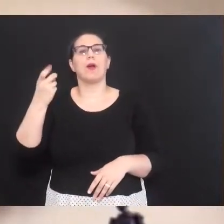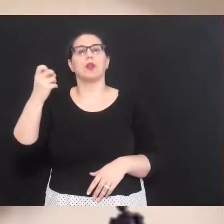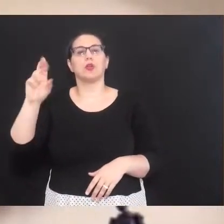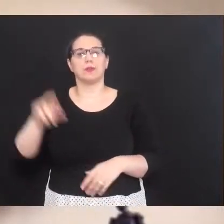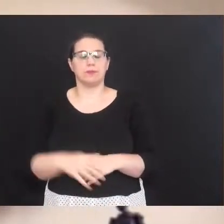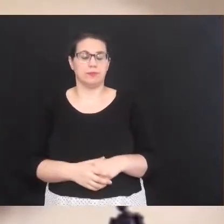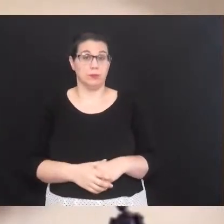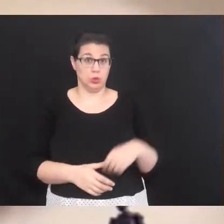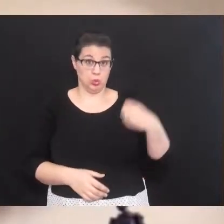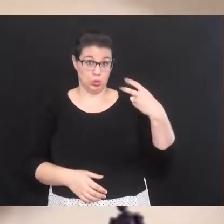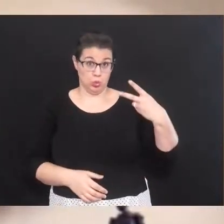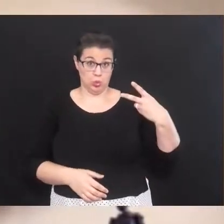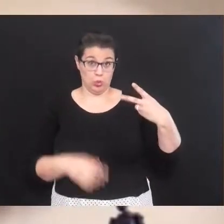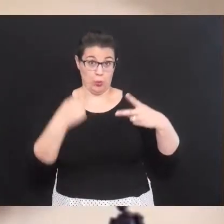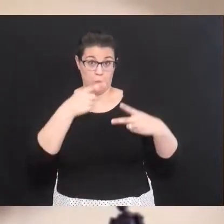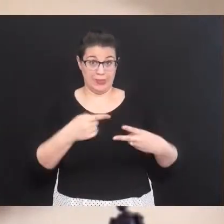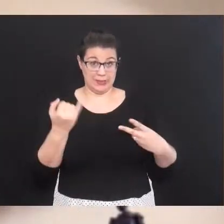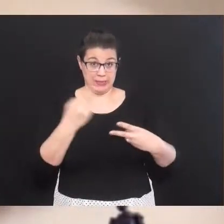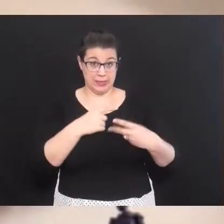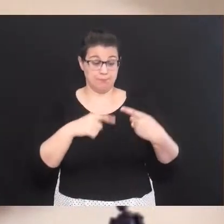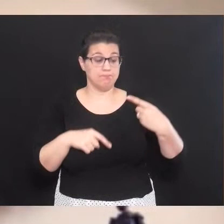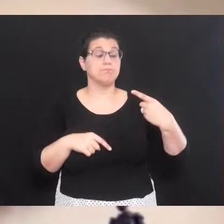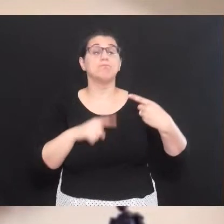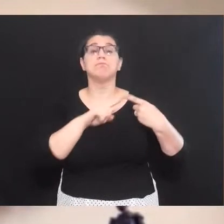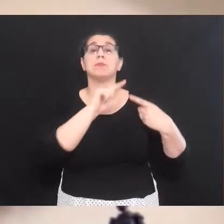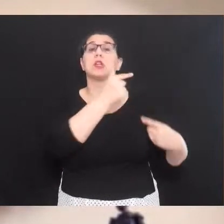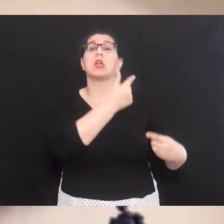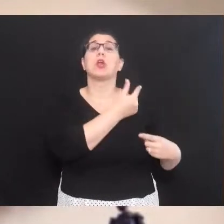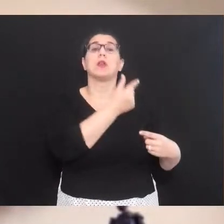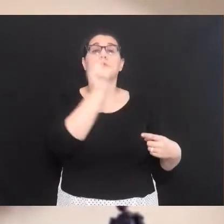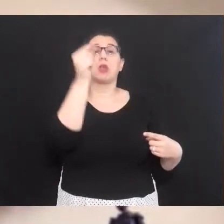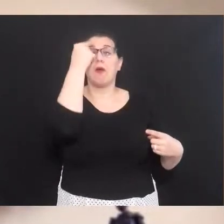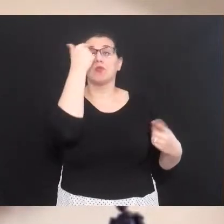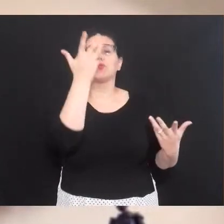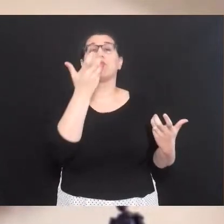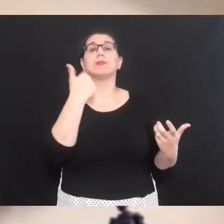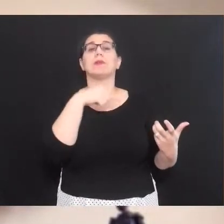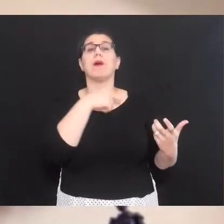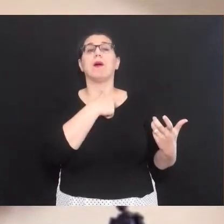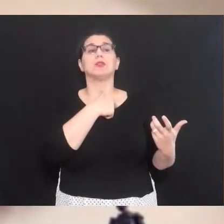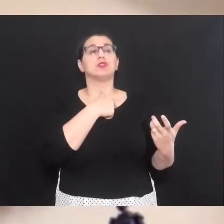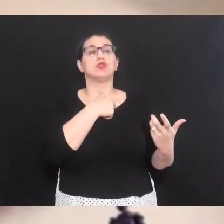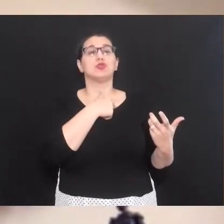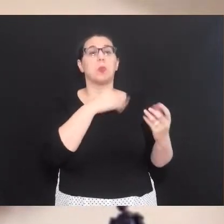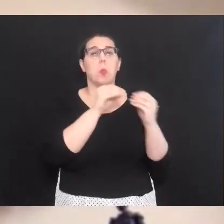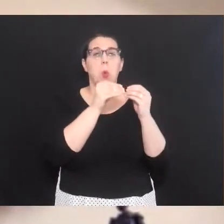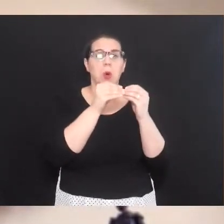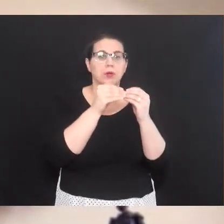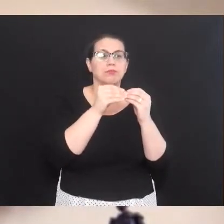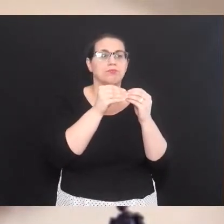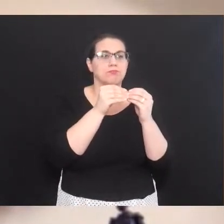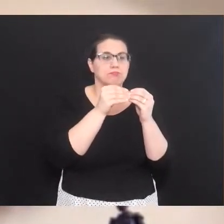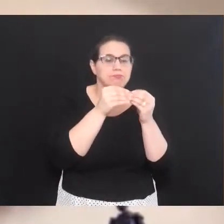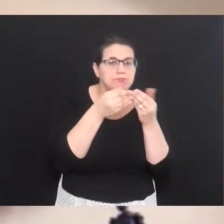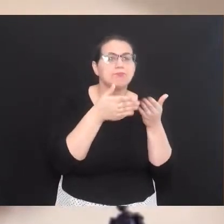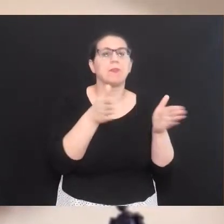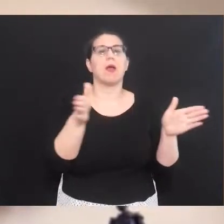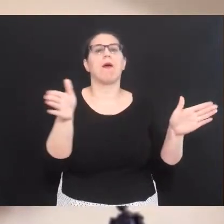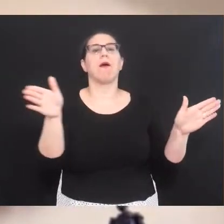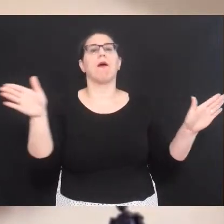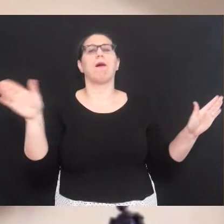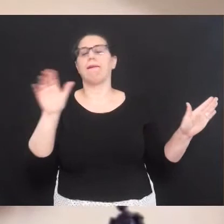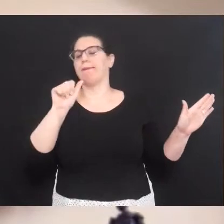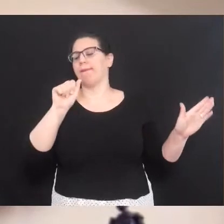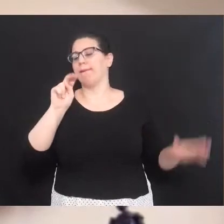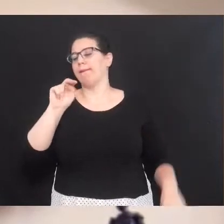The governor has continued to task us to expand our availability of antibody treatments,